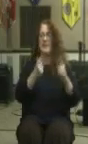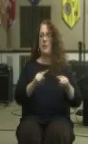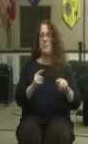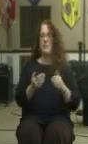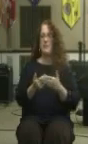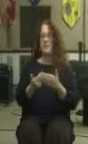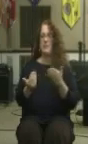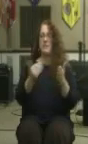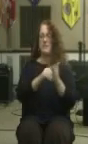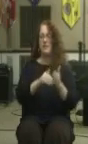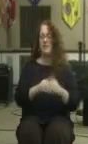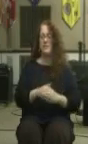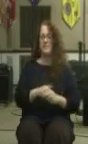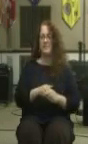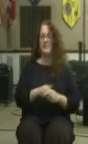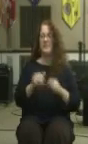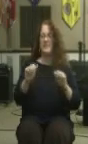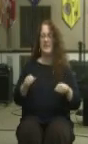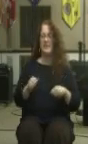can't it happen again?